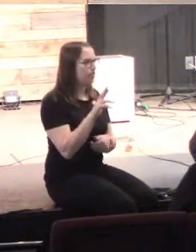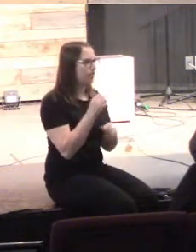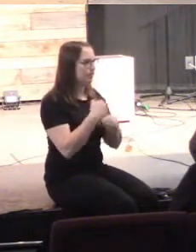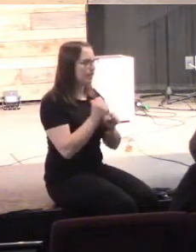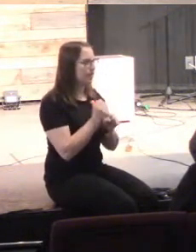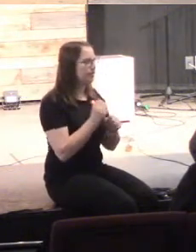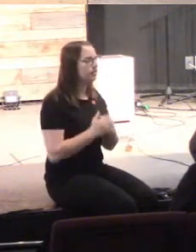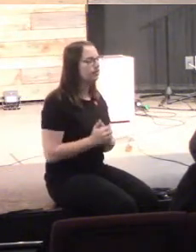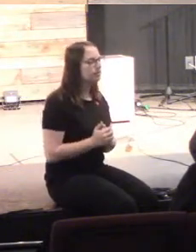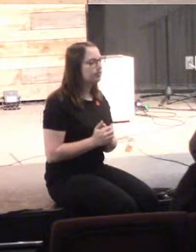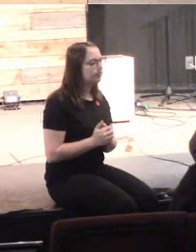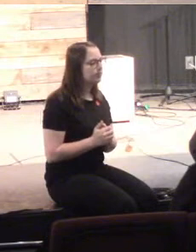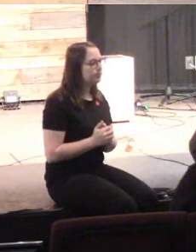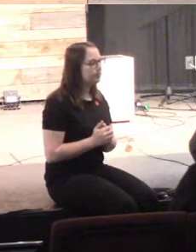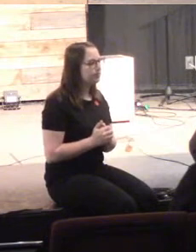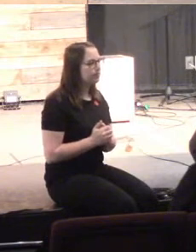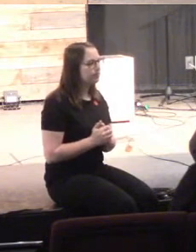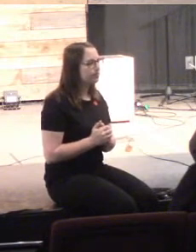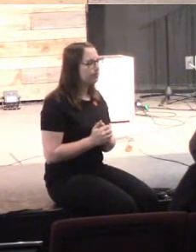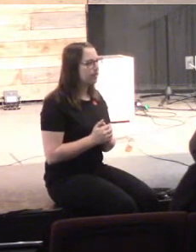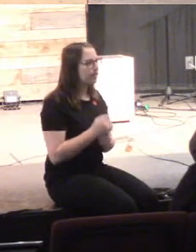that